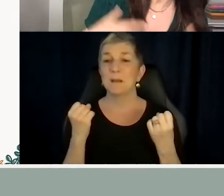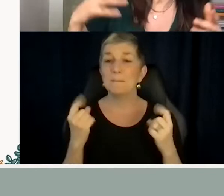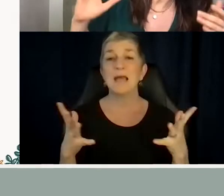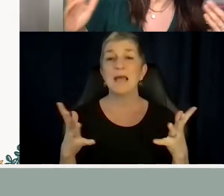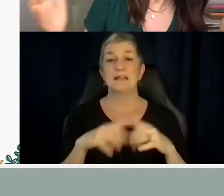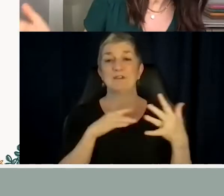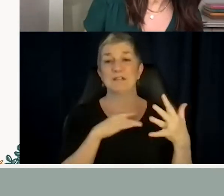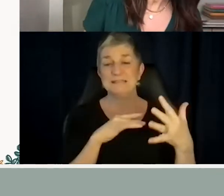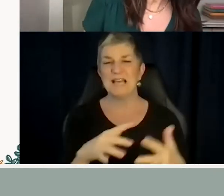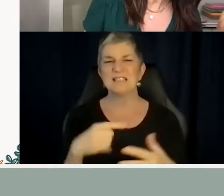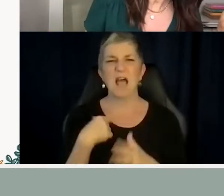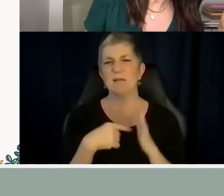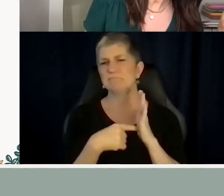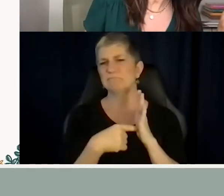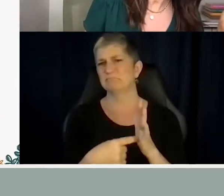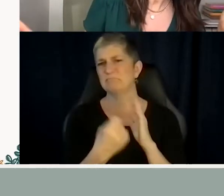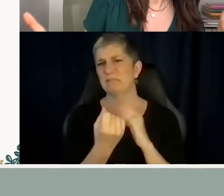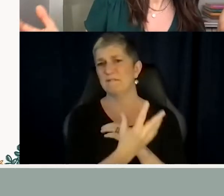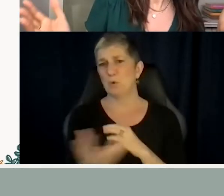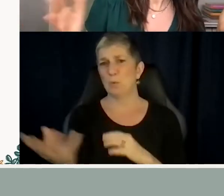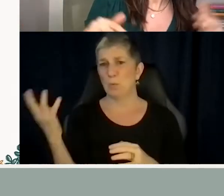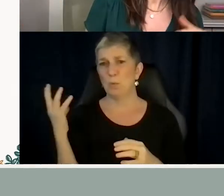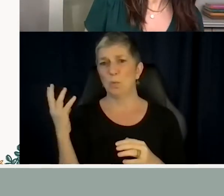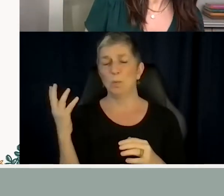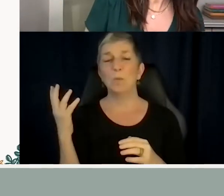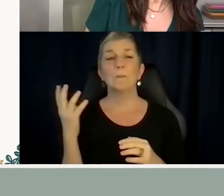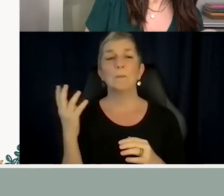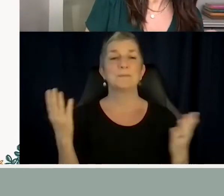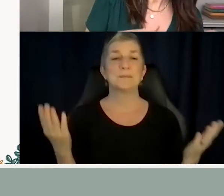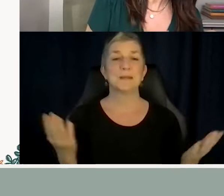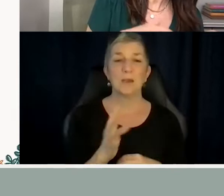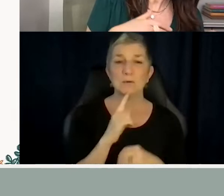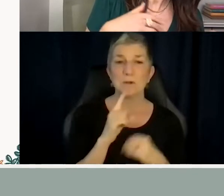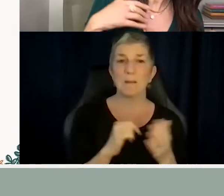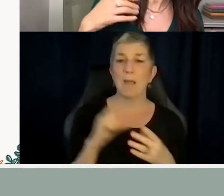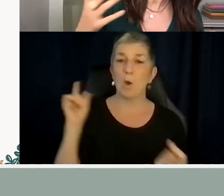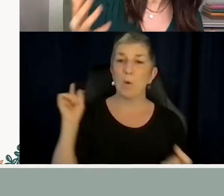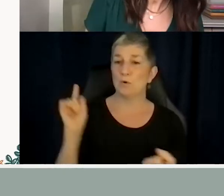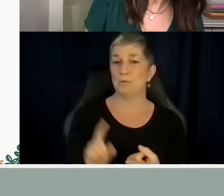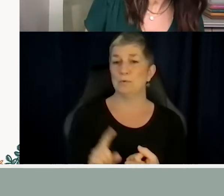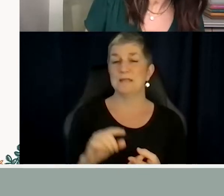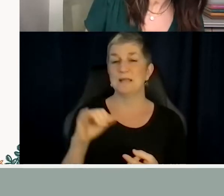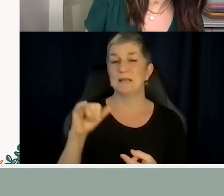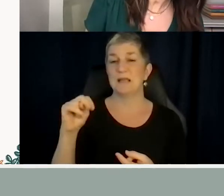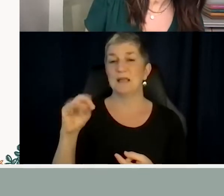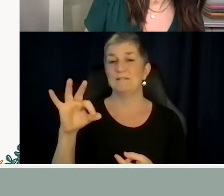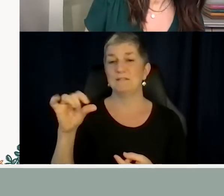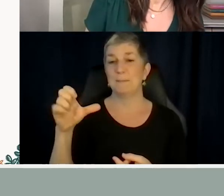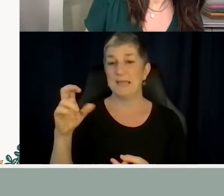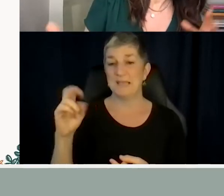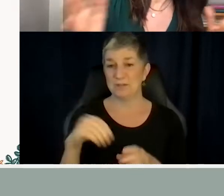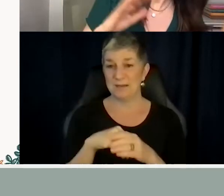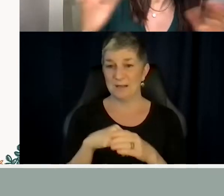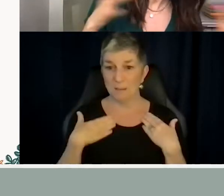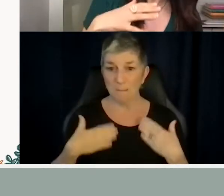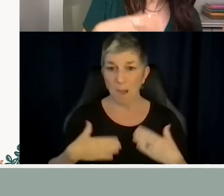there. I'm just going to share a couple examples with you guys. Here we're looking at reducing inflammation in the body.